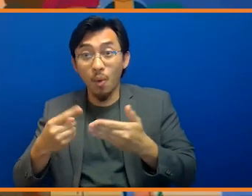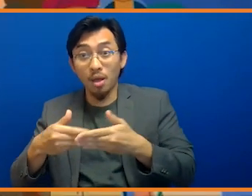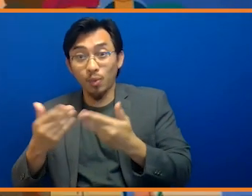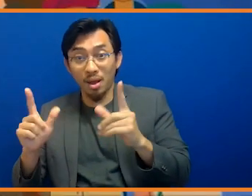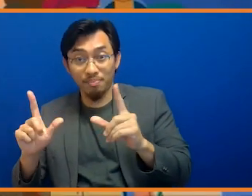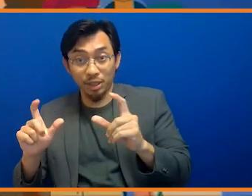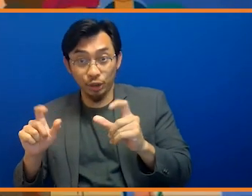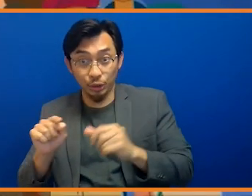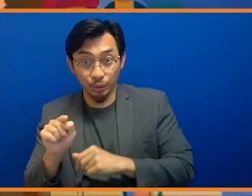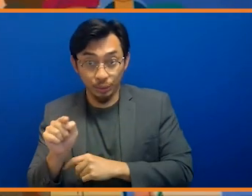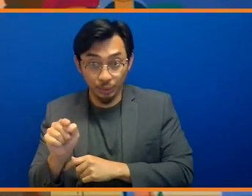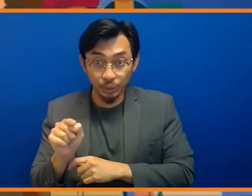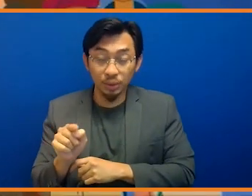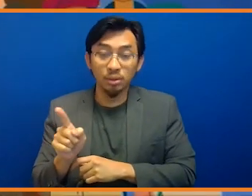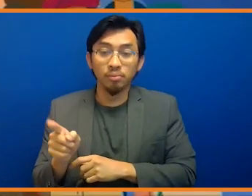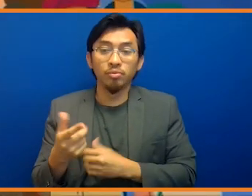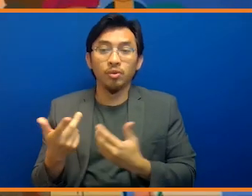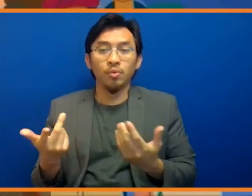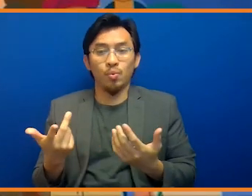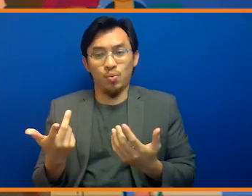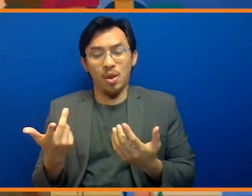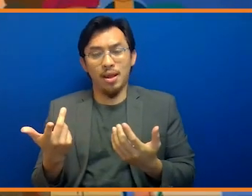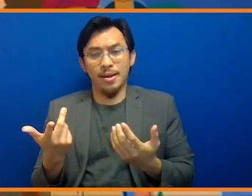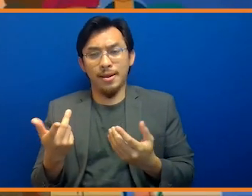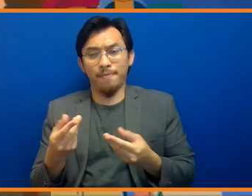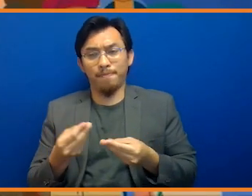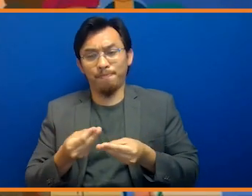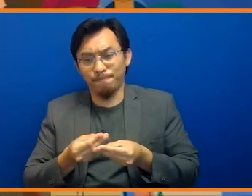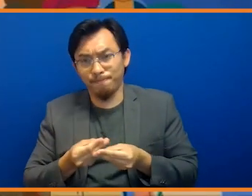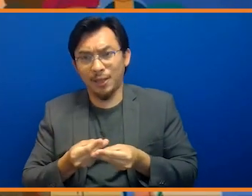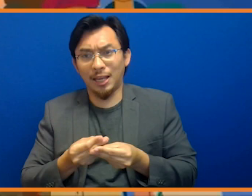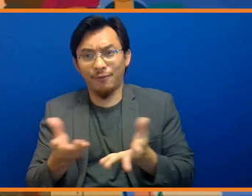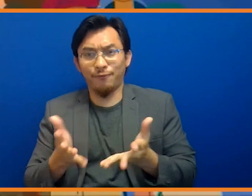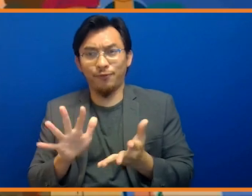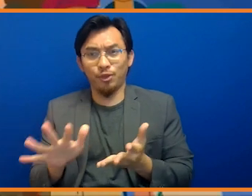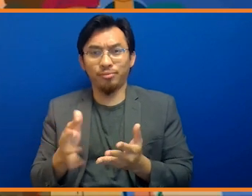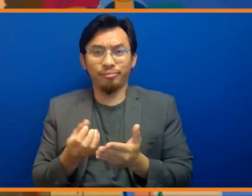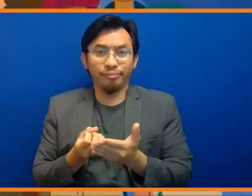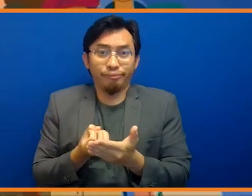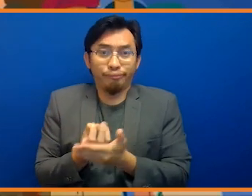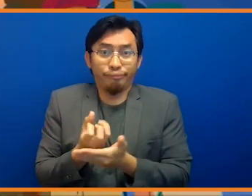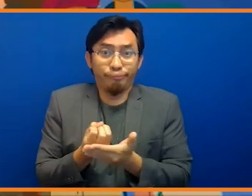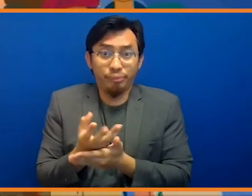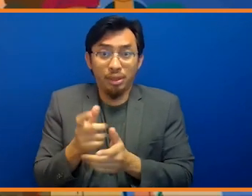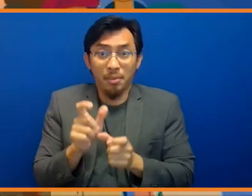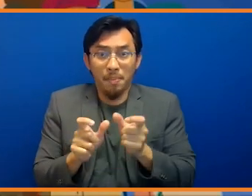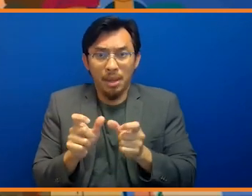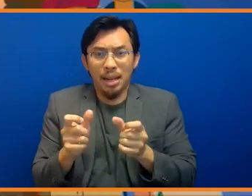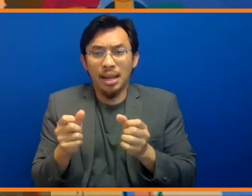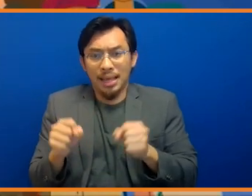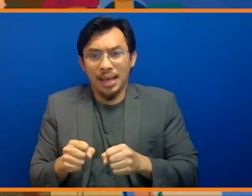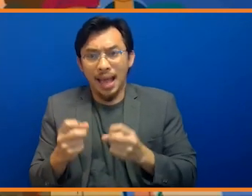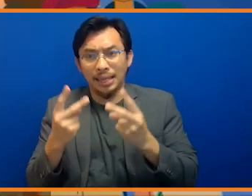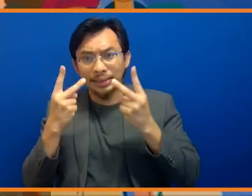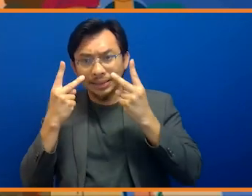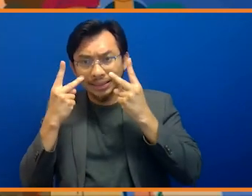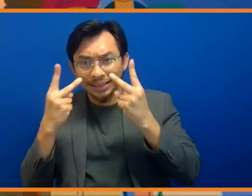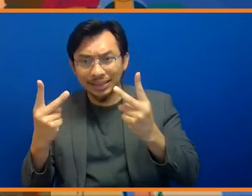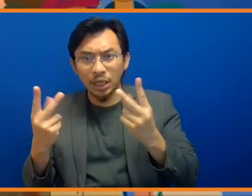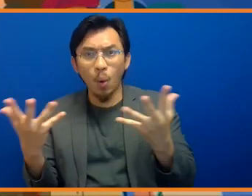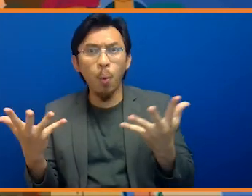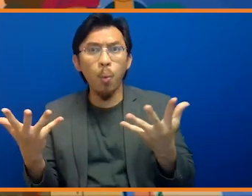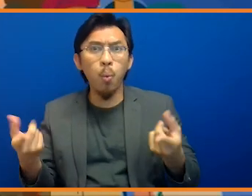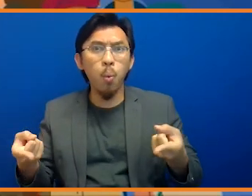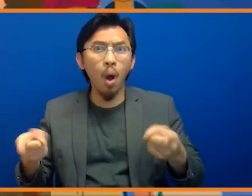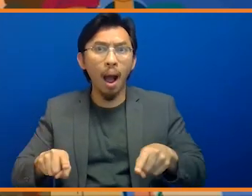but what they want to send a message here so the people can see what happened